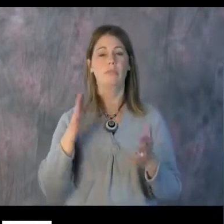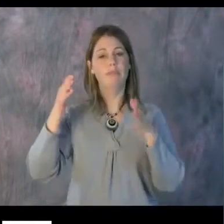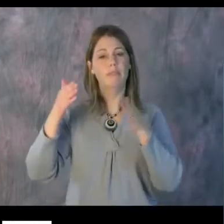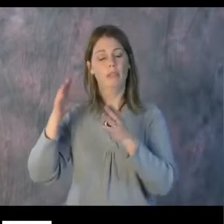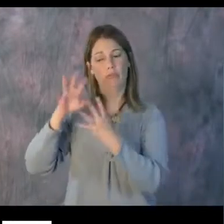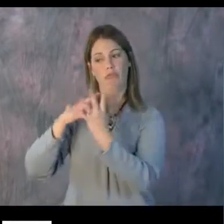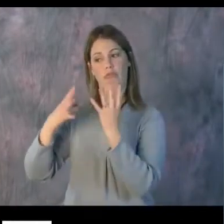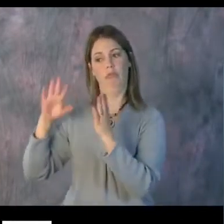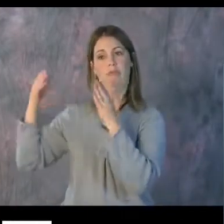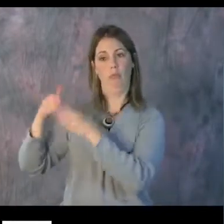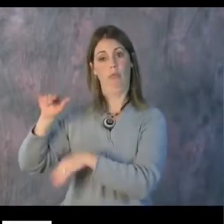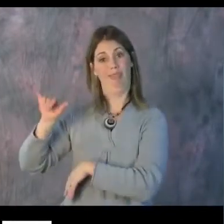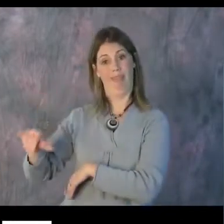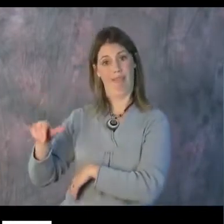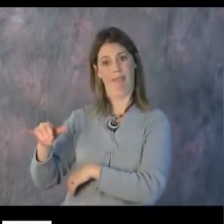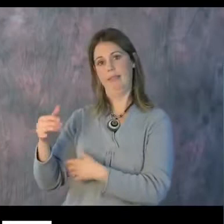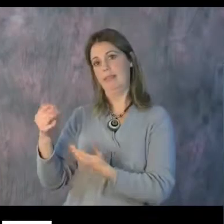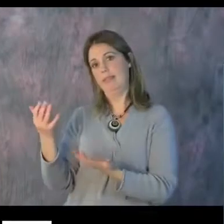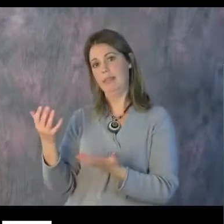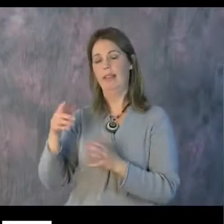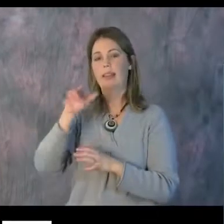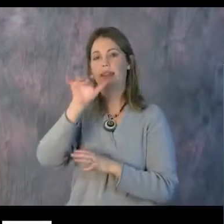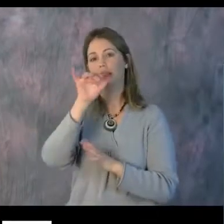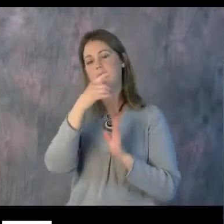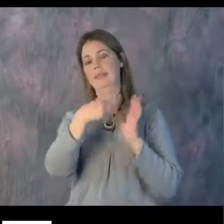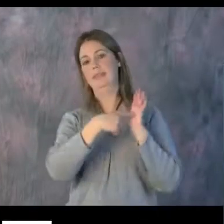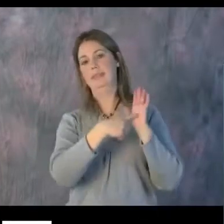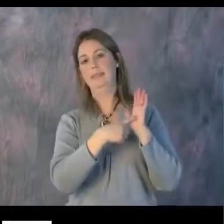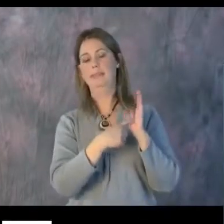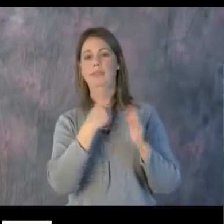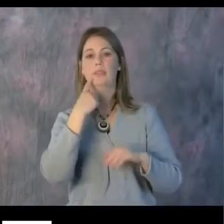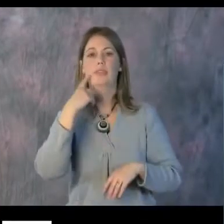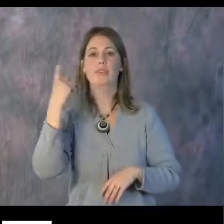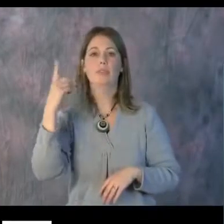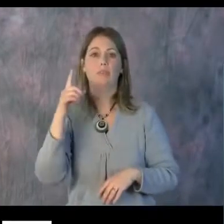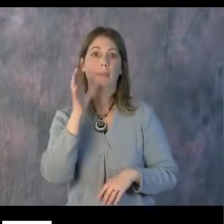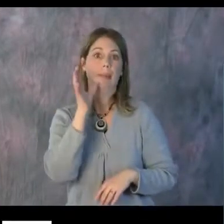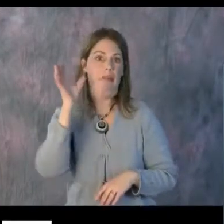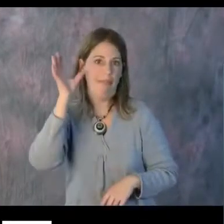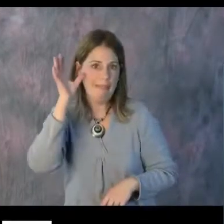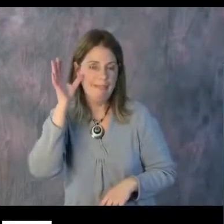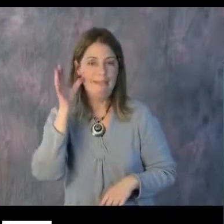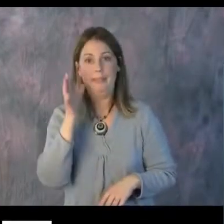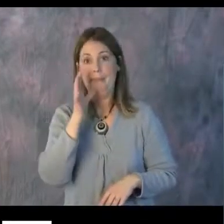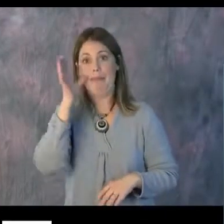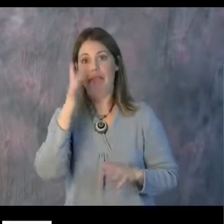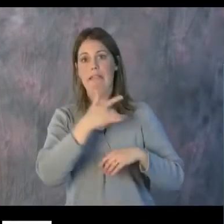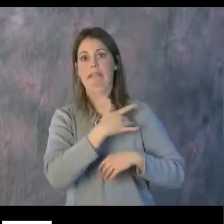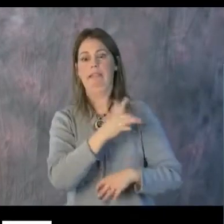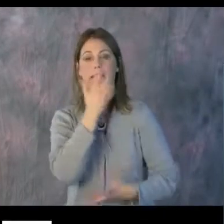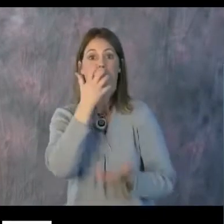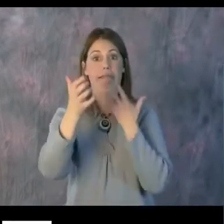And if there's specific behavior or struggle, you can focus on that on the chart. For example,